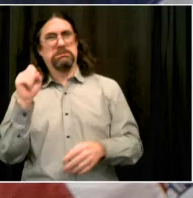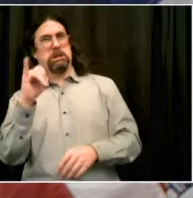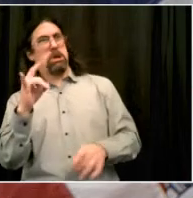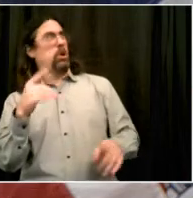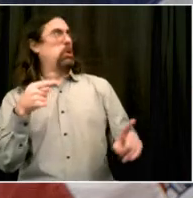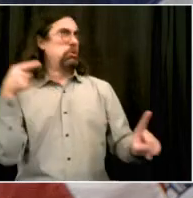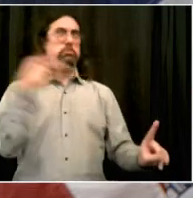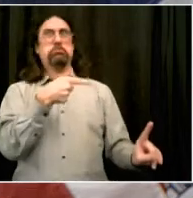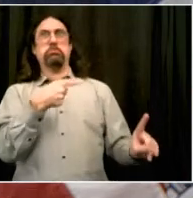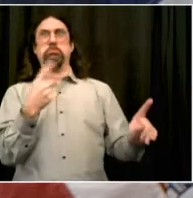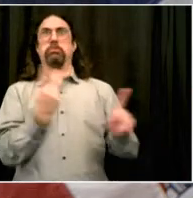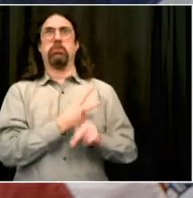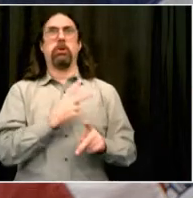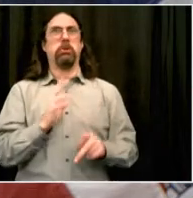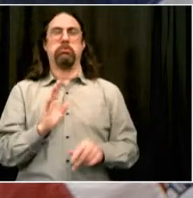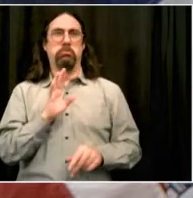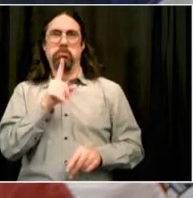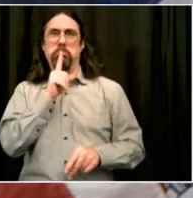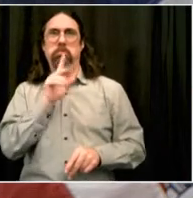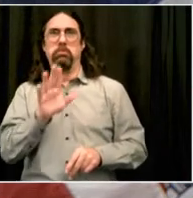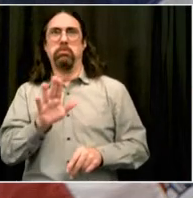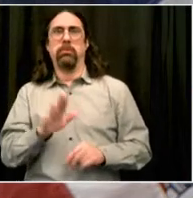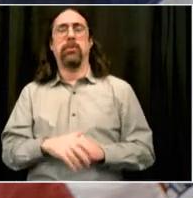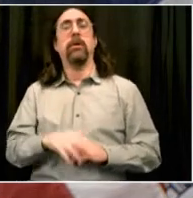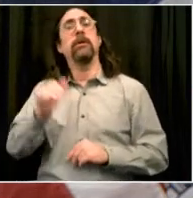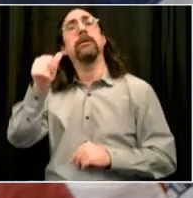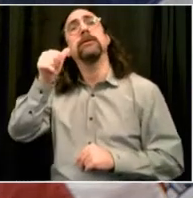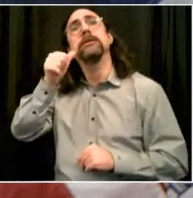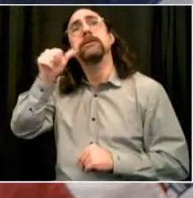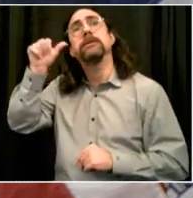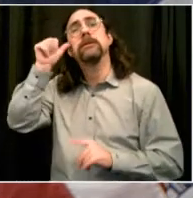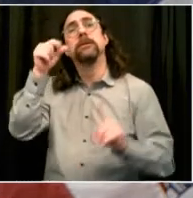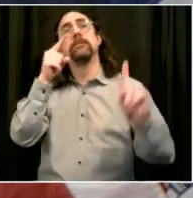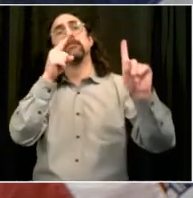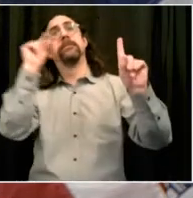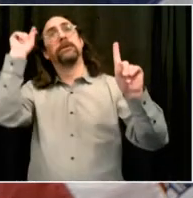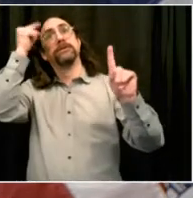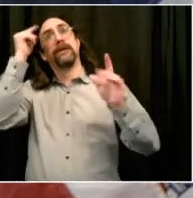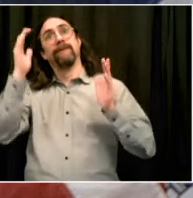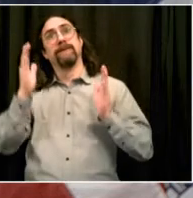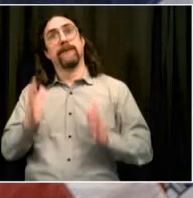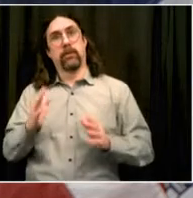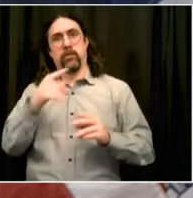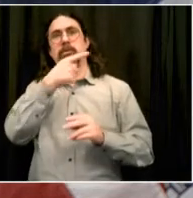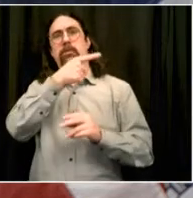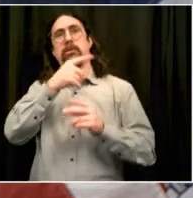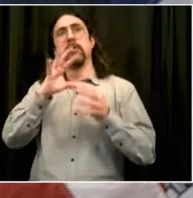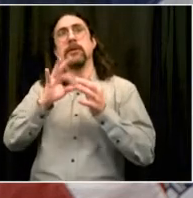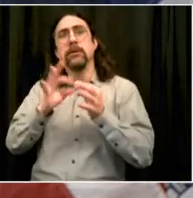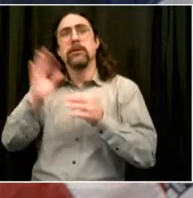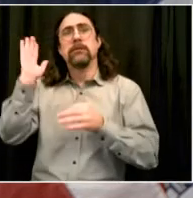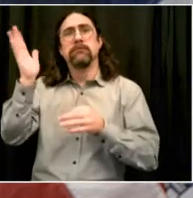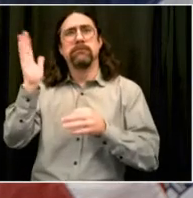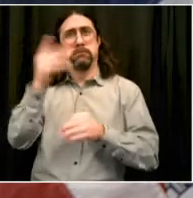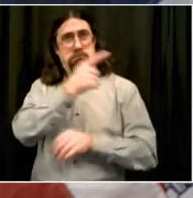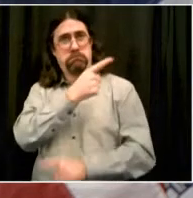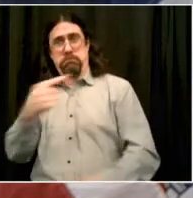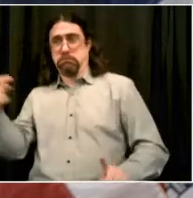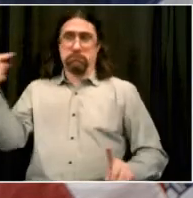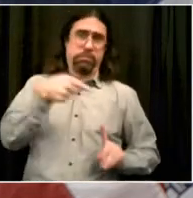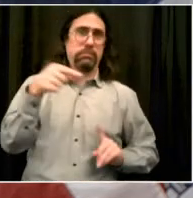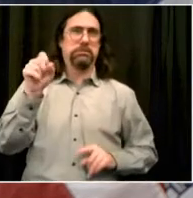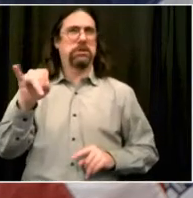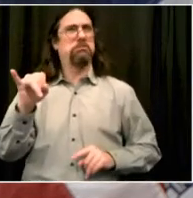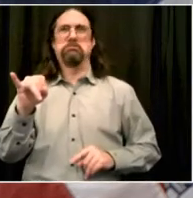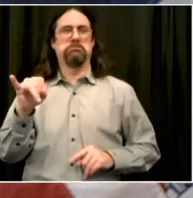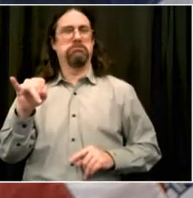and their employees, but this health situation has to be addressed. So I do think we're